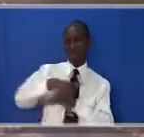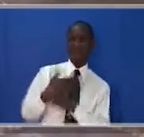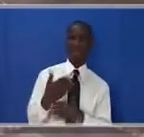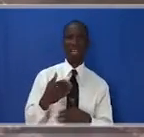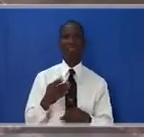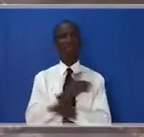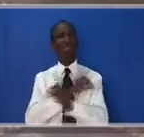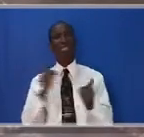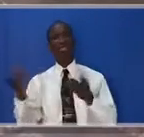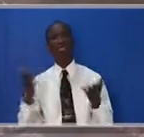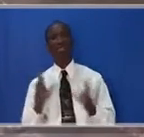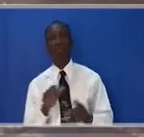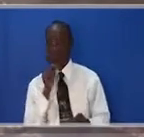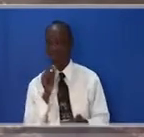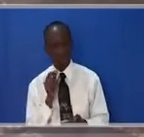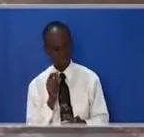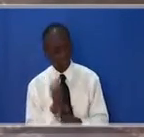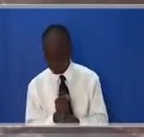various denominations. No.